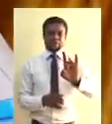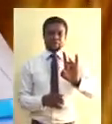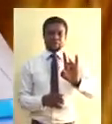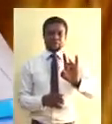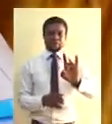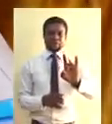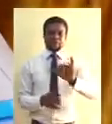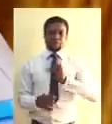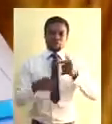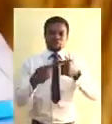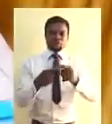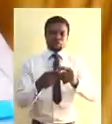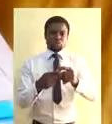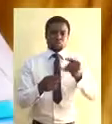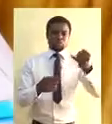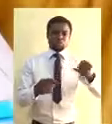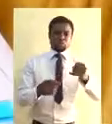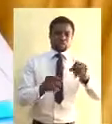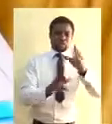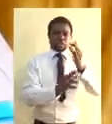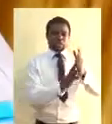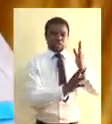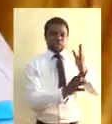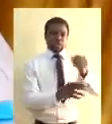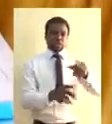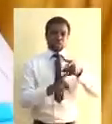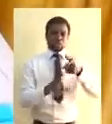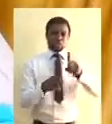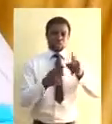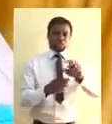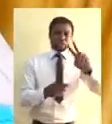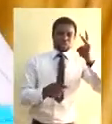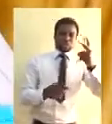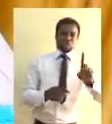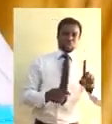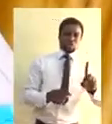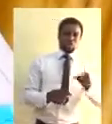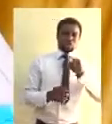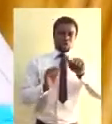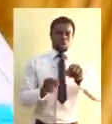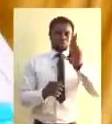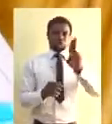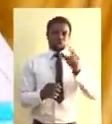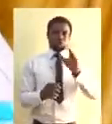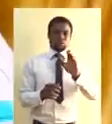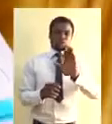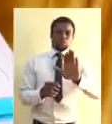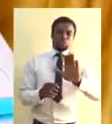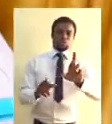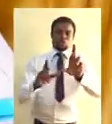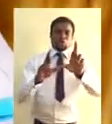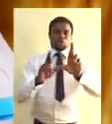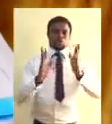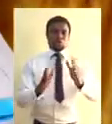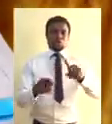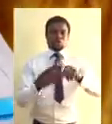that I'm going to draw a line from here to the second one. So you can use your ruler to achieve